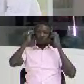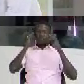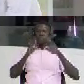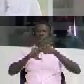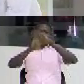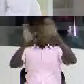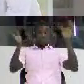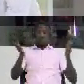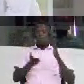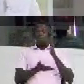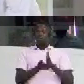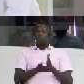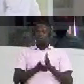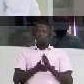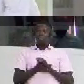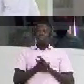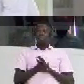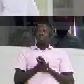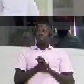dëgga bi yépp